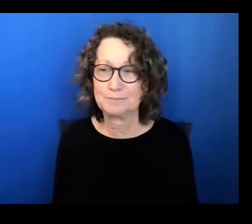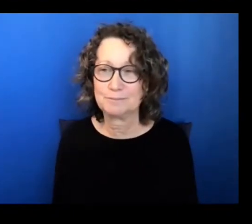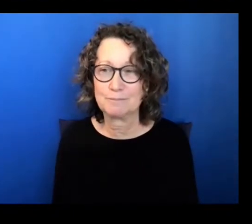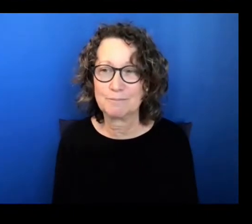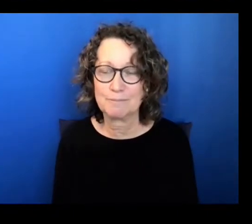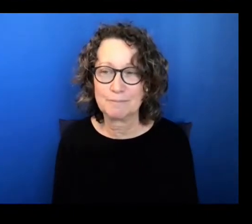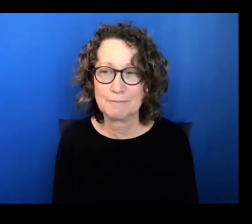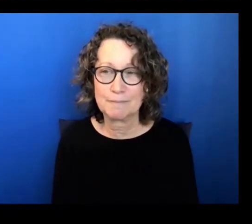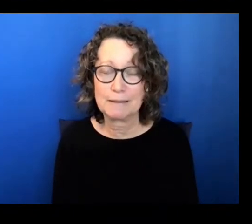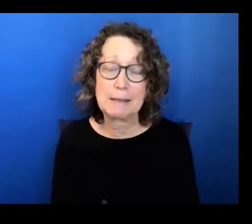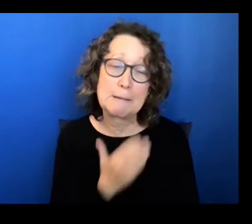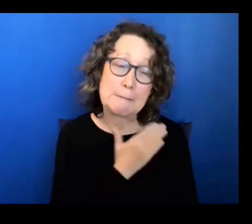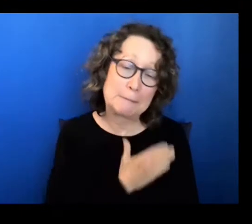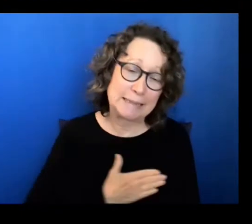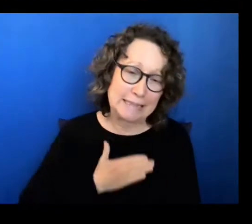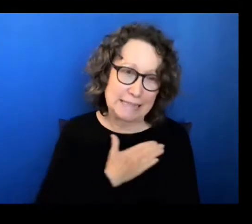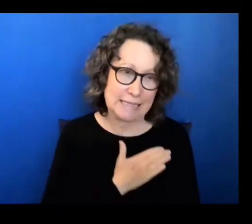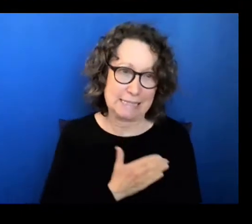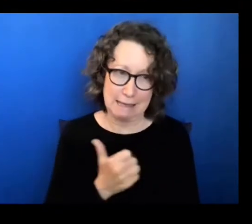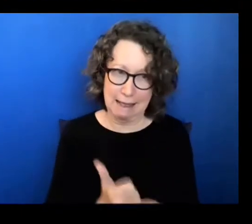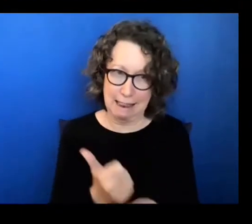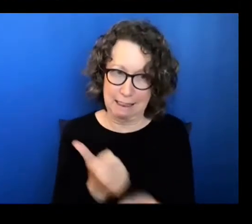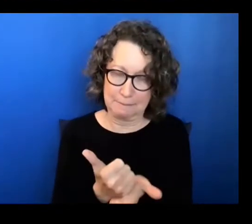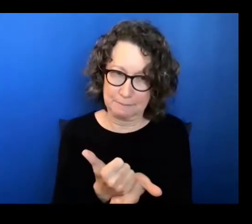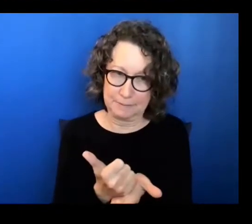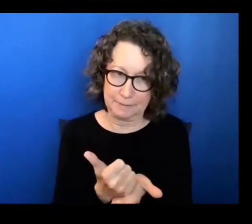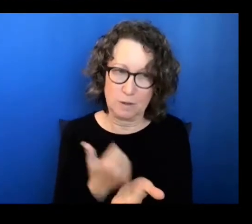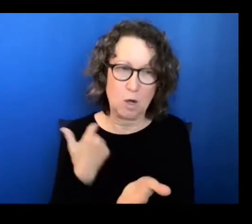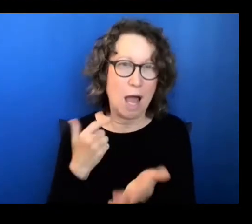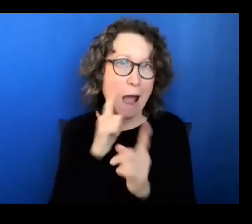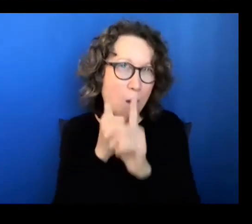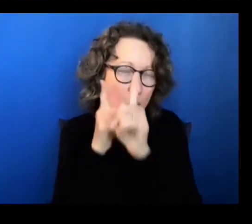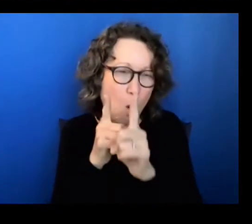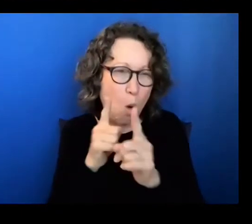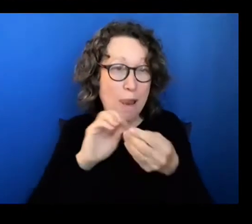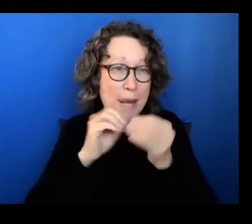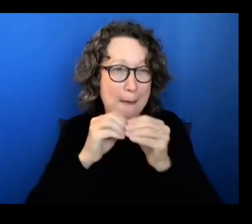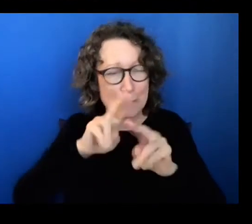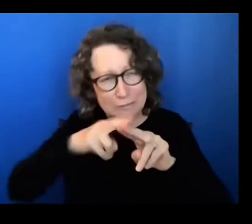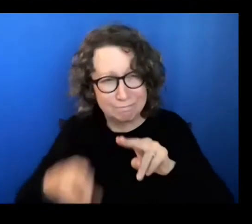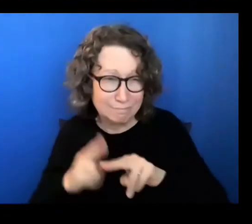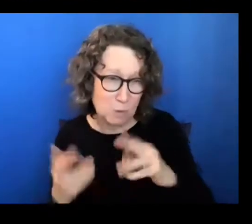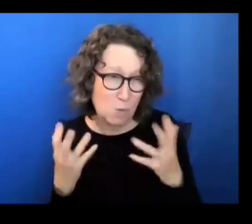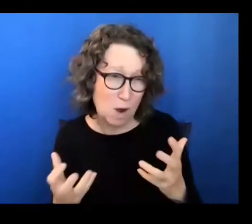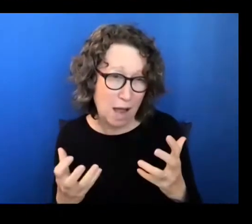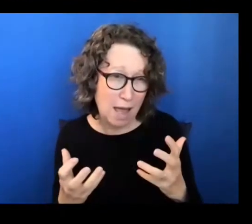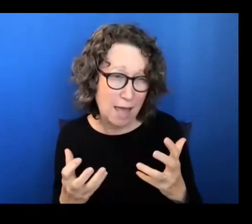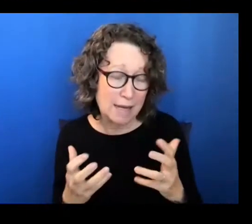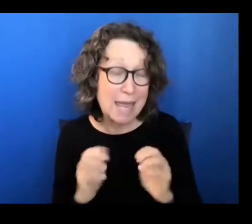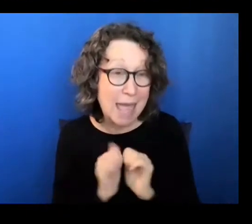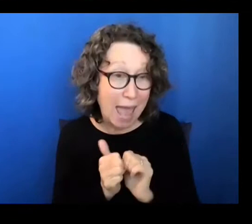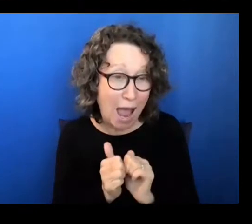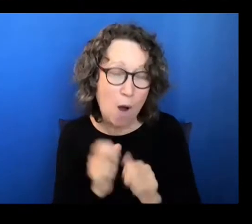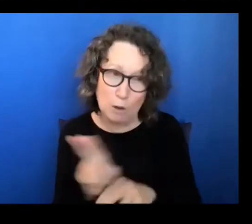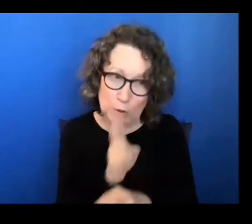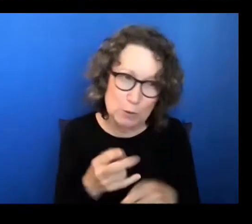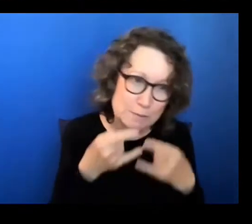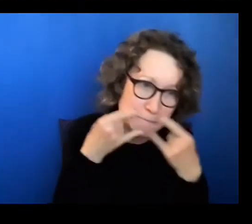Thus, please do your share so we can decrease our case rate. Please continue wearing your